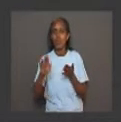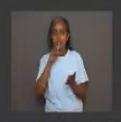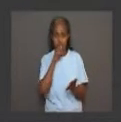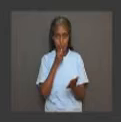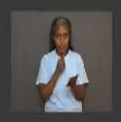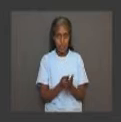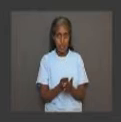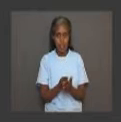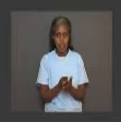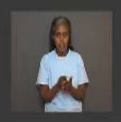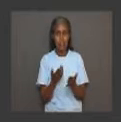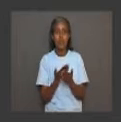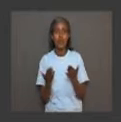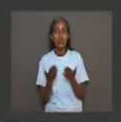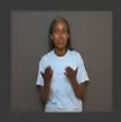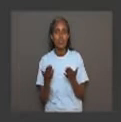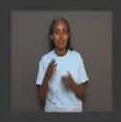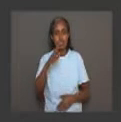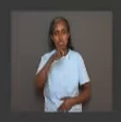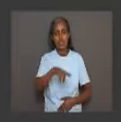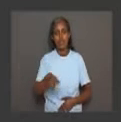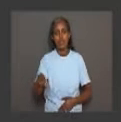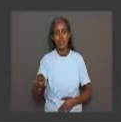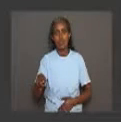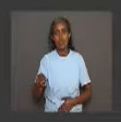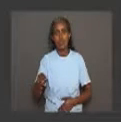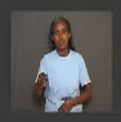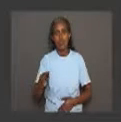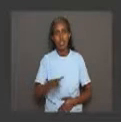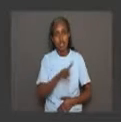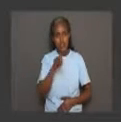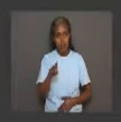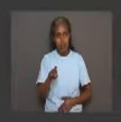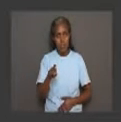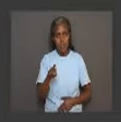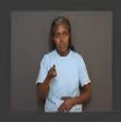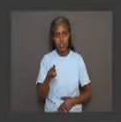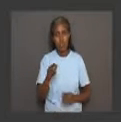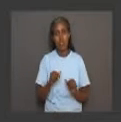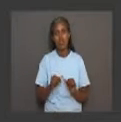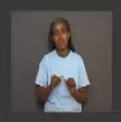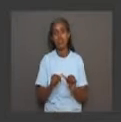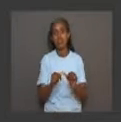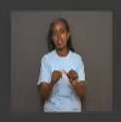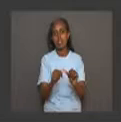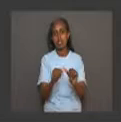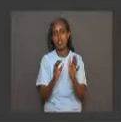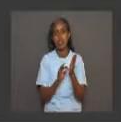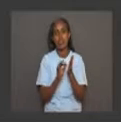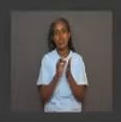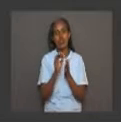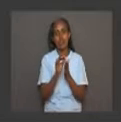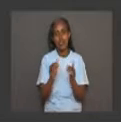data, whereas a histogram requires a continuous